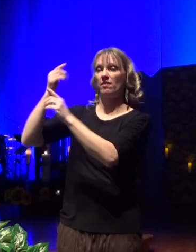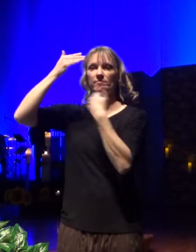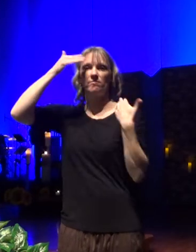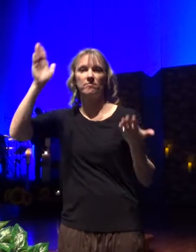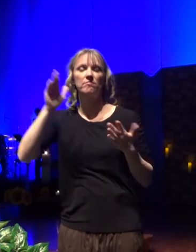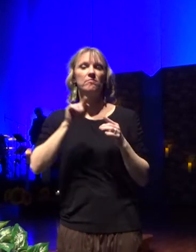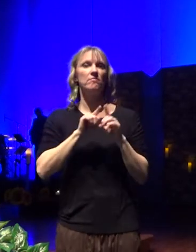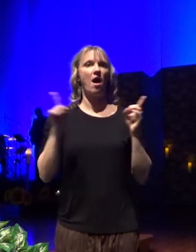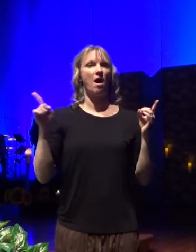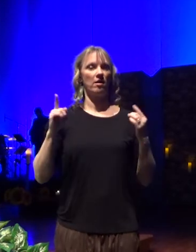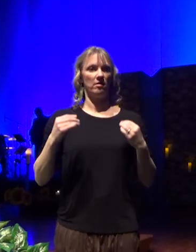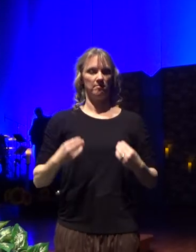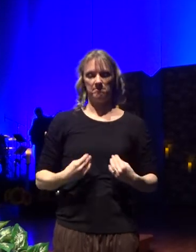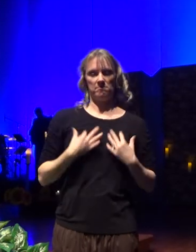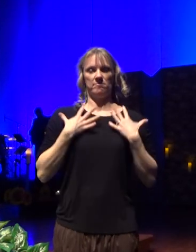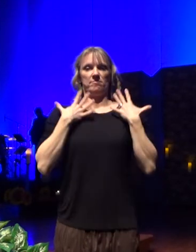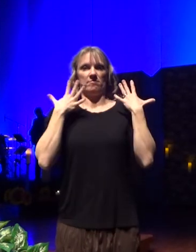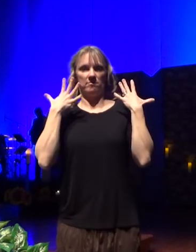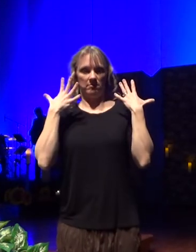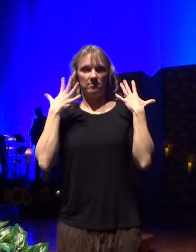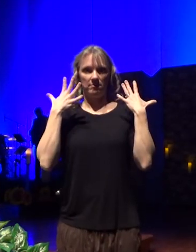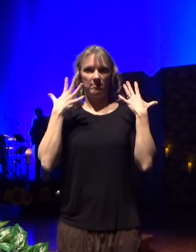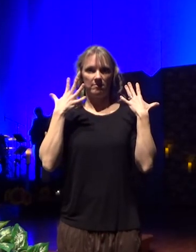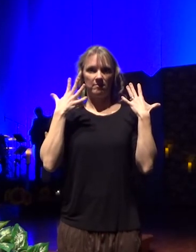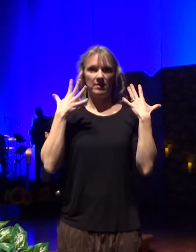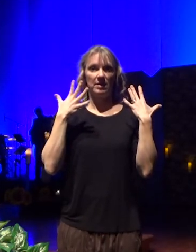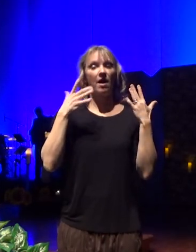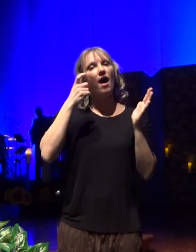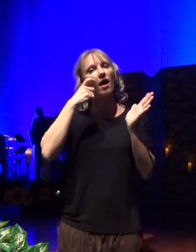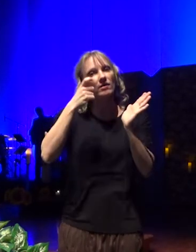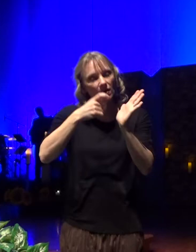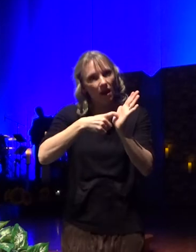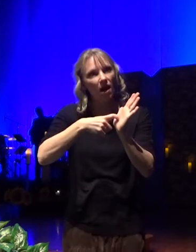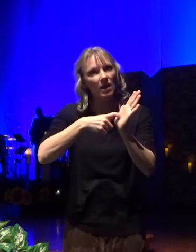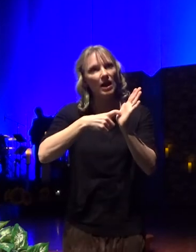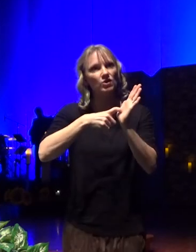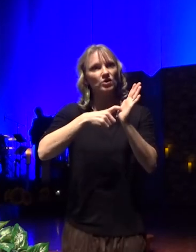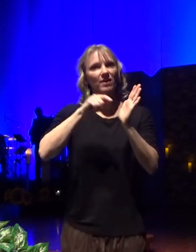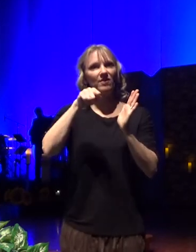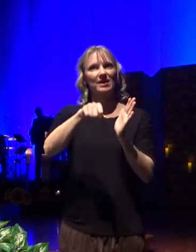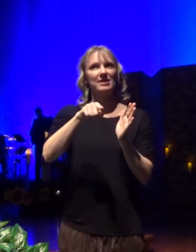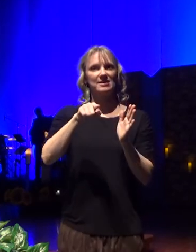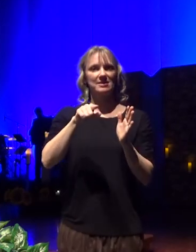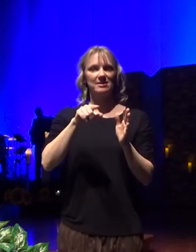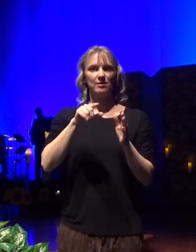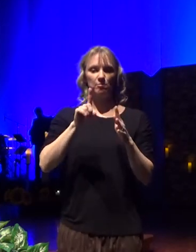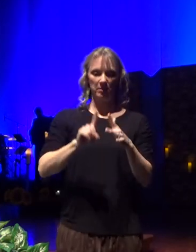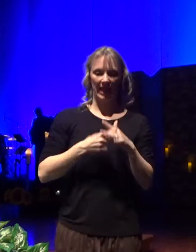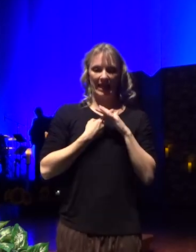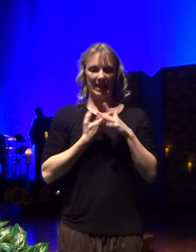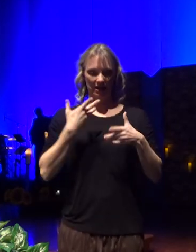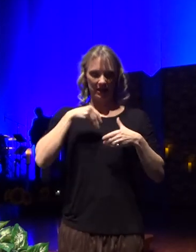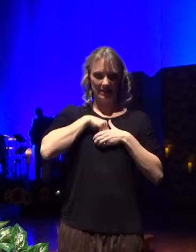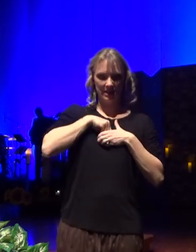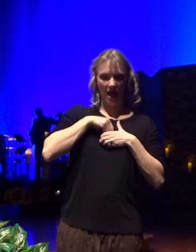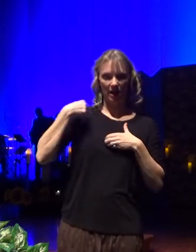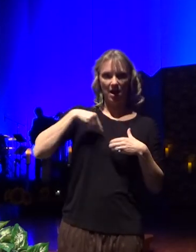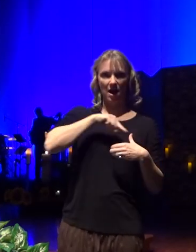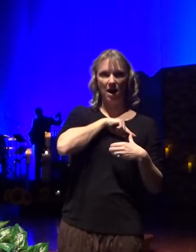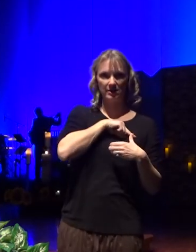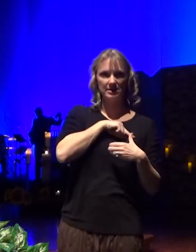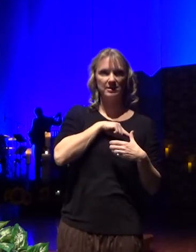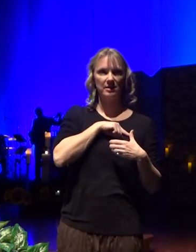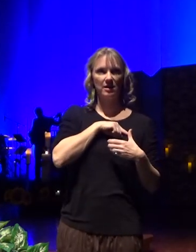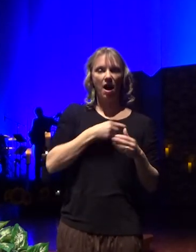an impulse welling up from an invisible source. So acknowledging this invisible source within us, this bottomless